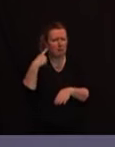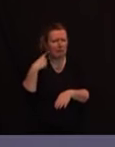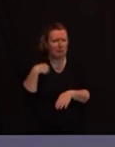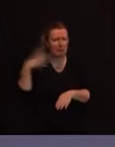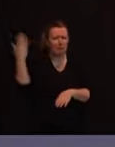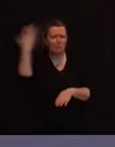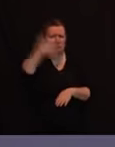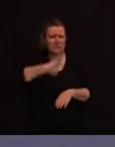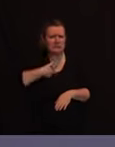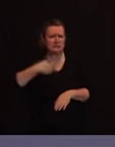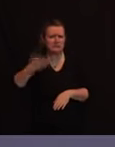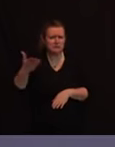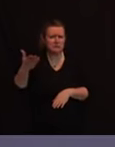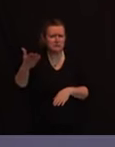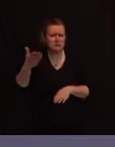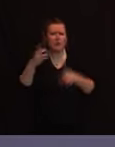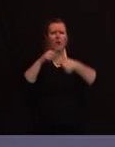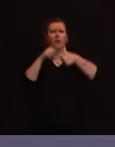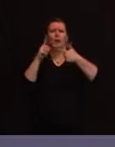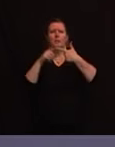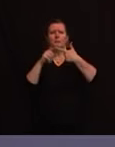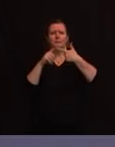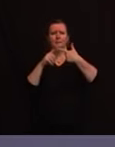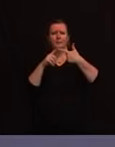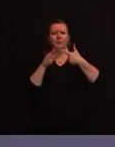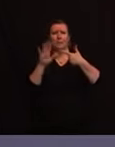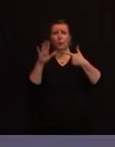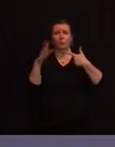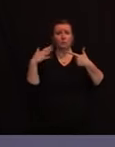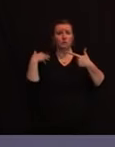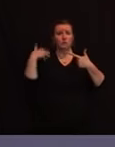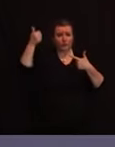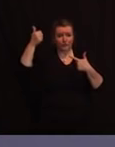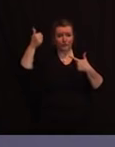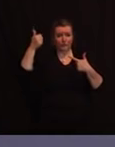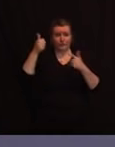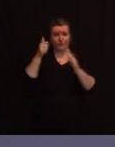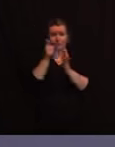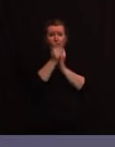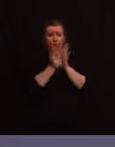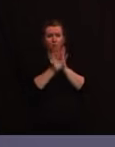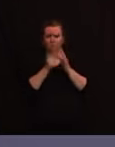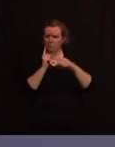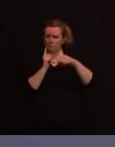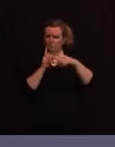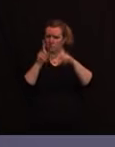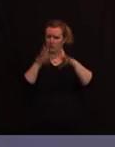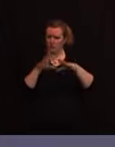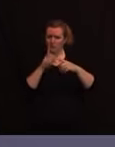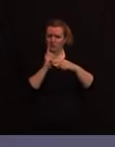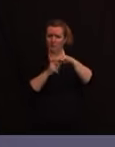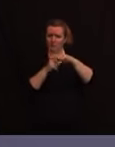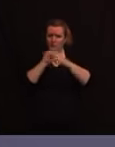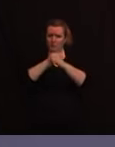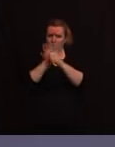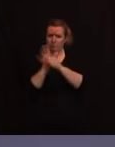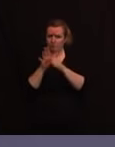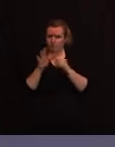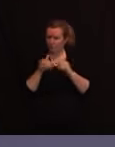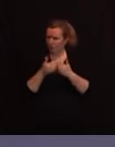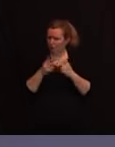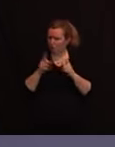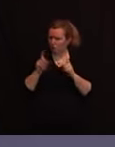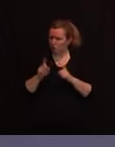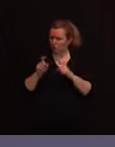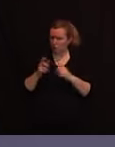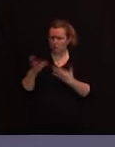you discuss, Governor, your chief counsel, his positive test? How did he get a test if he was not symptomatic? And you have said in the past you